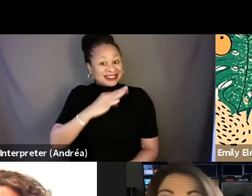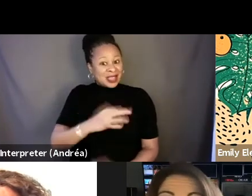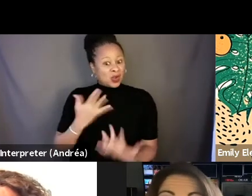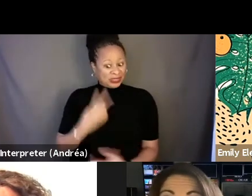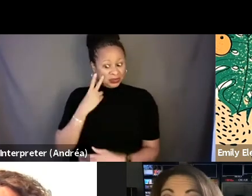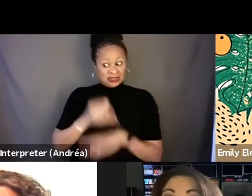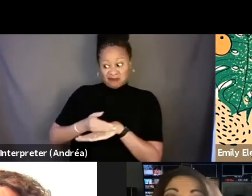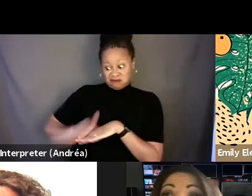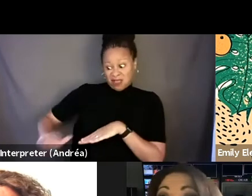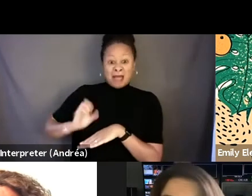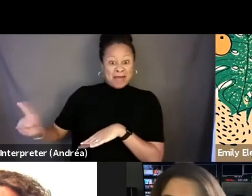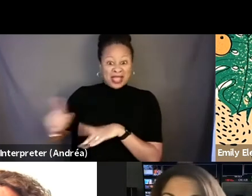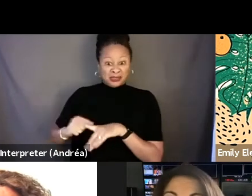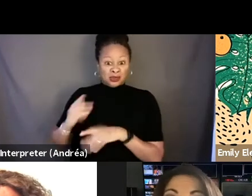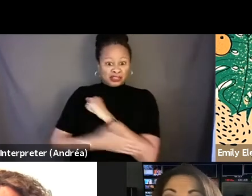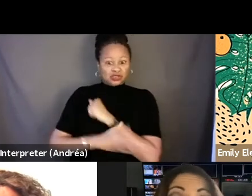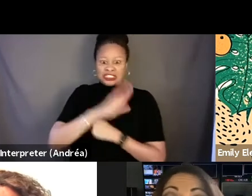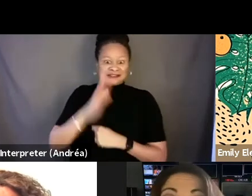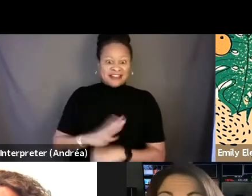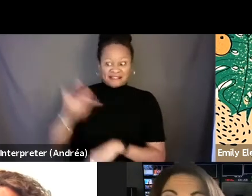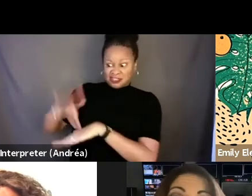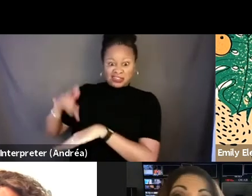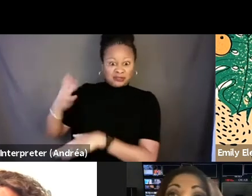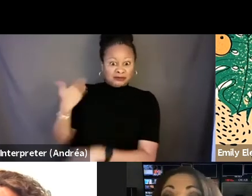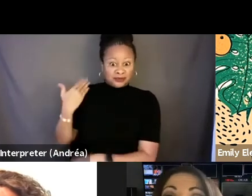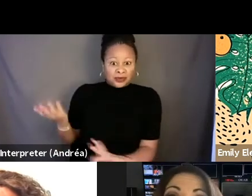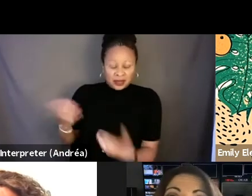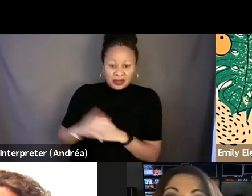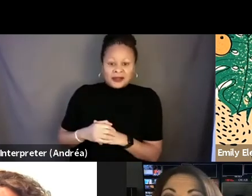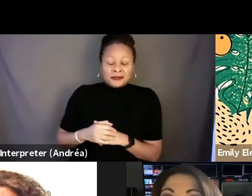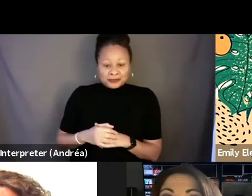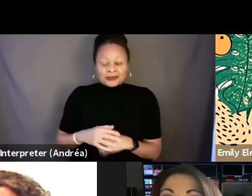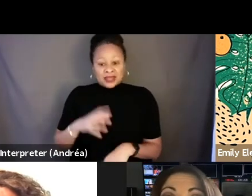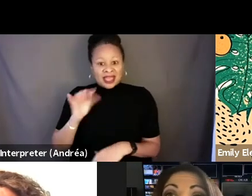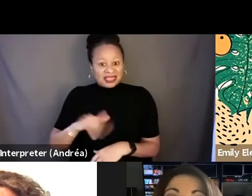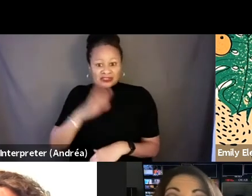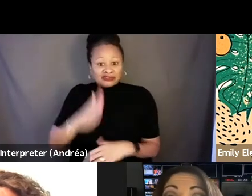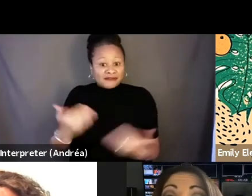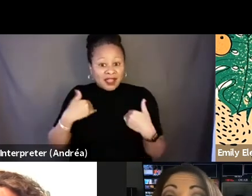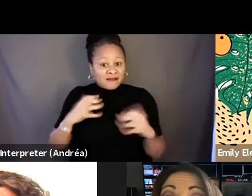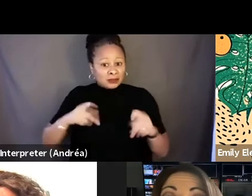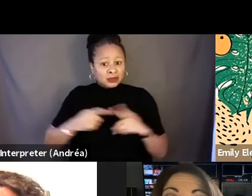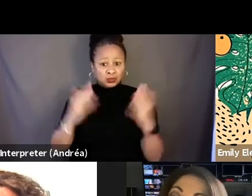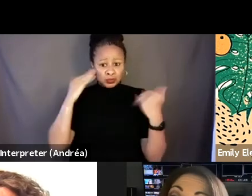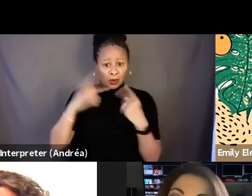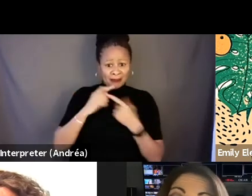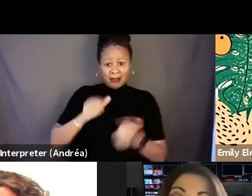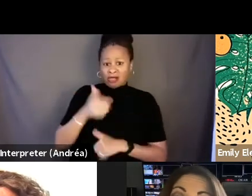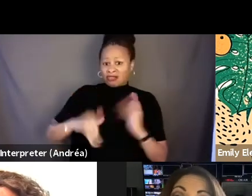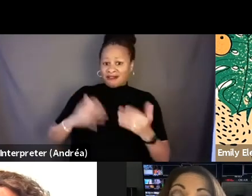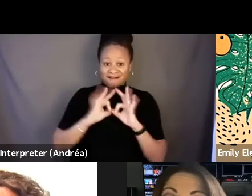back to a country that she has never stepped foot in, that she has never had to get to know other than her family